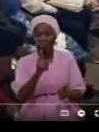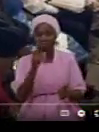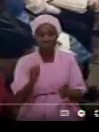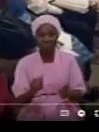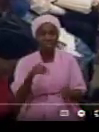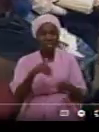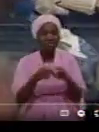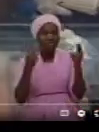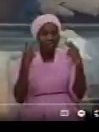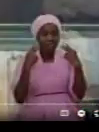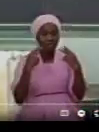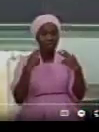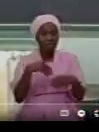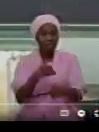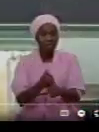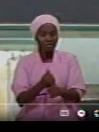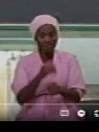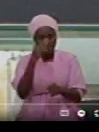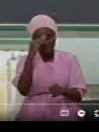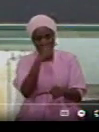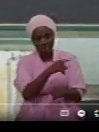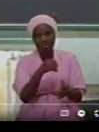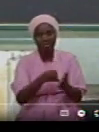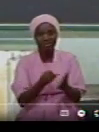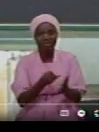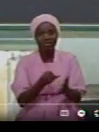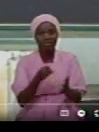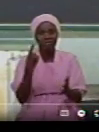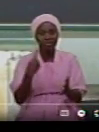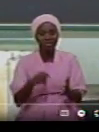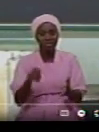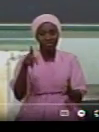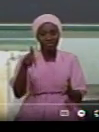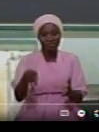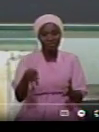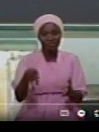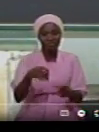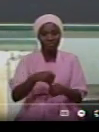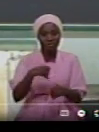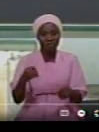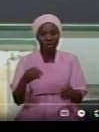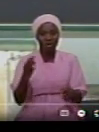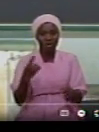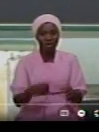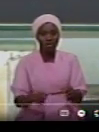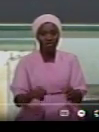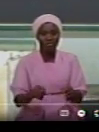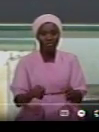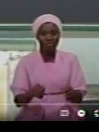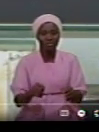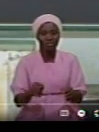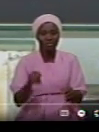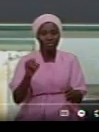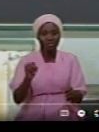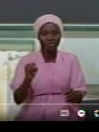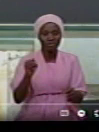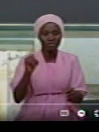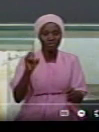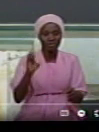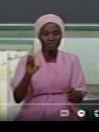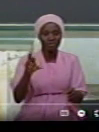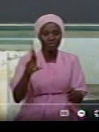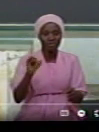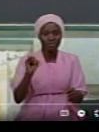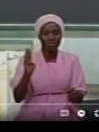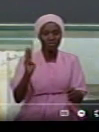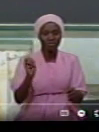in vain made he eat the pen of the scribe